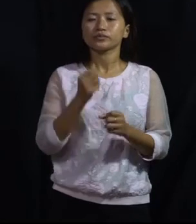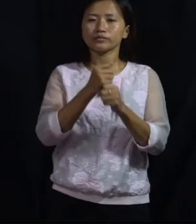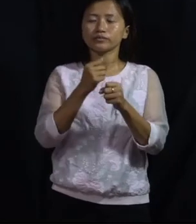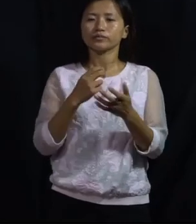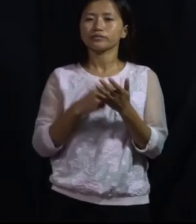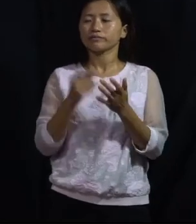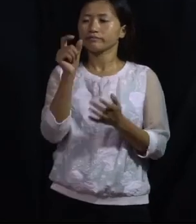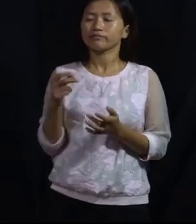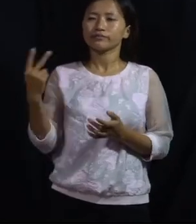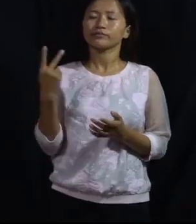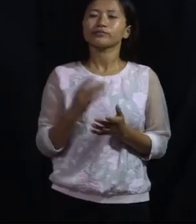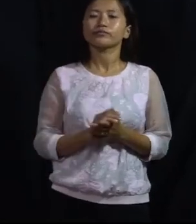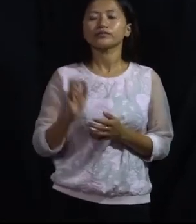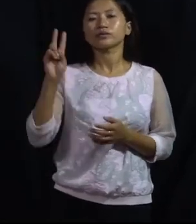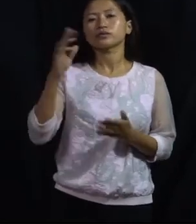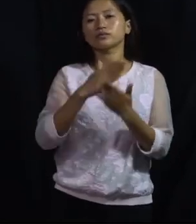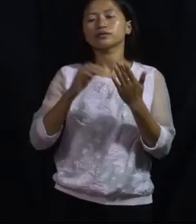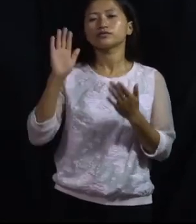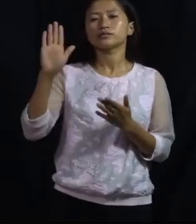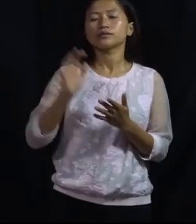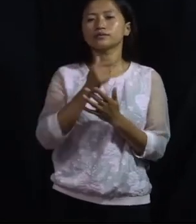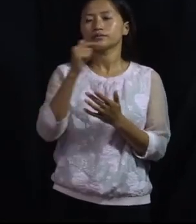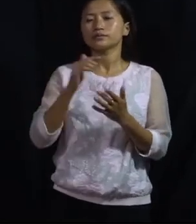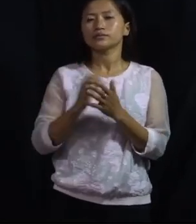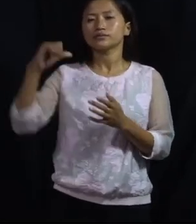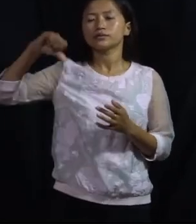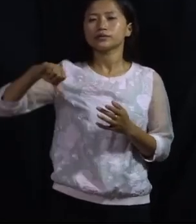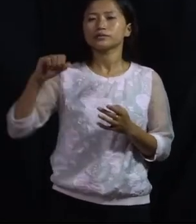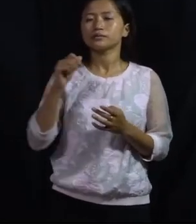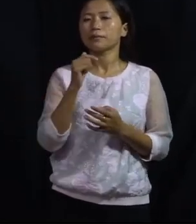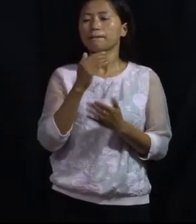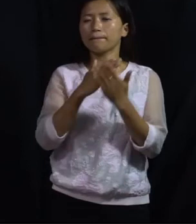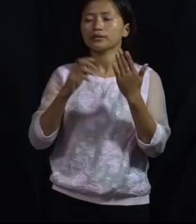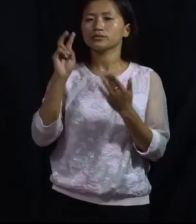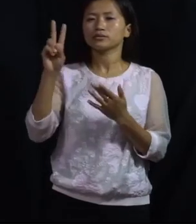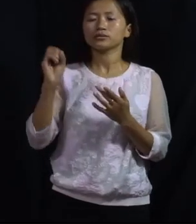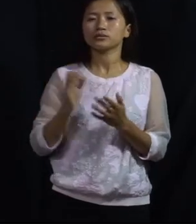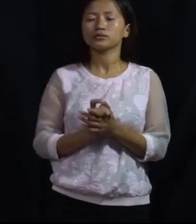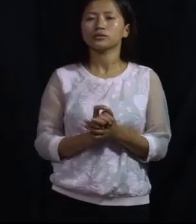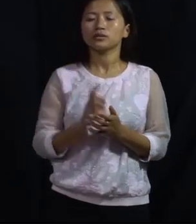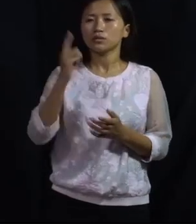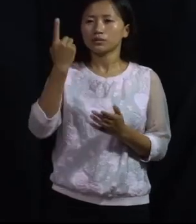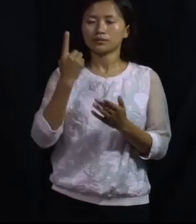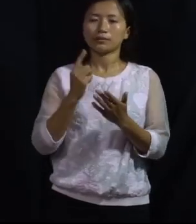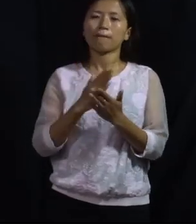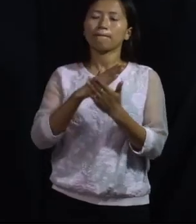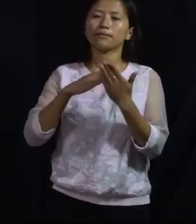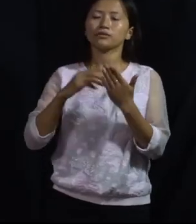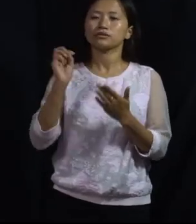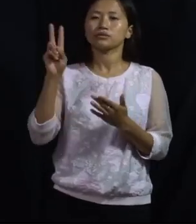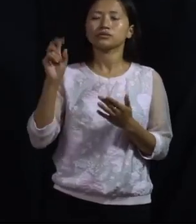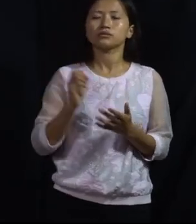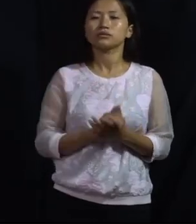partner, so 2 by 5 minus 9 by 20, he is gaining 1 by 20 out